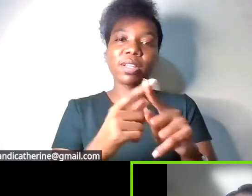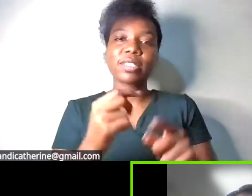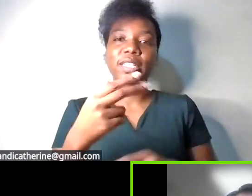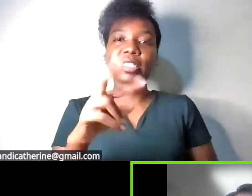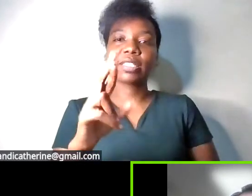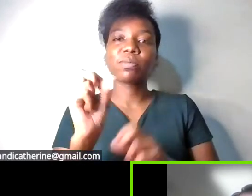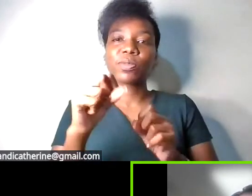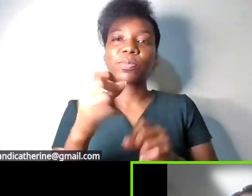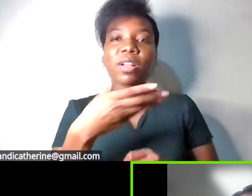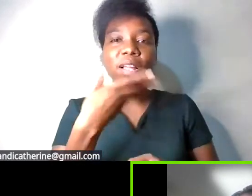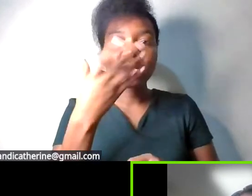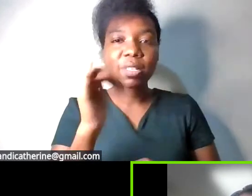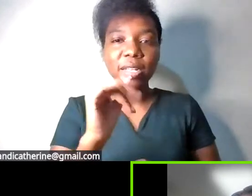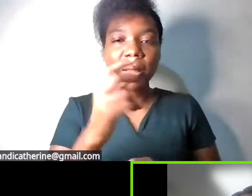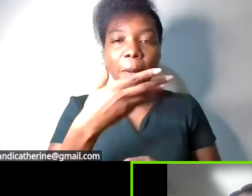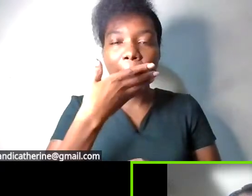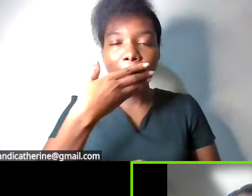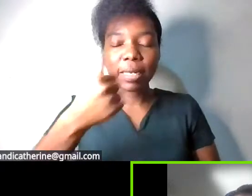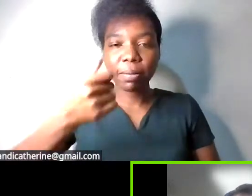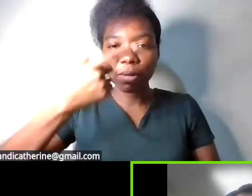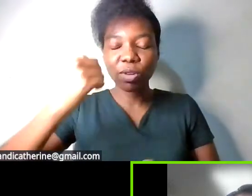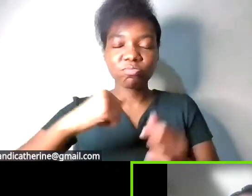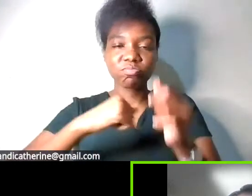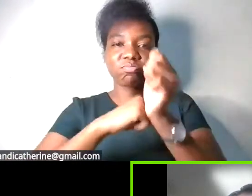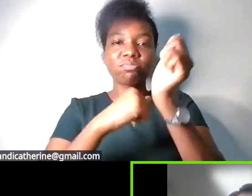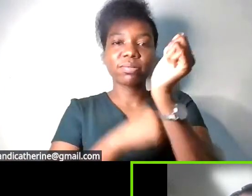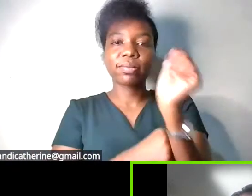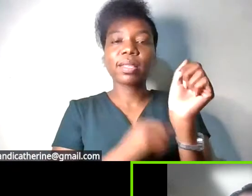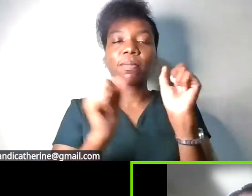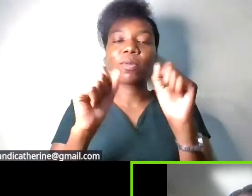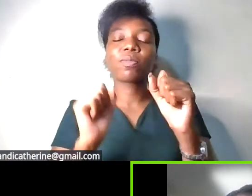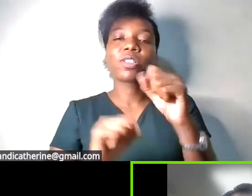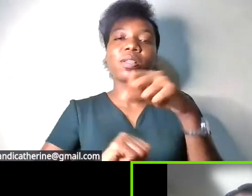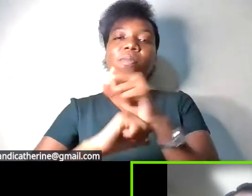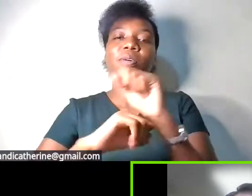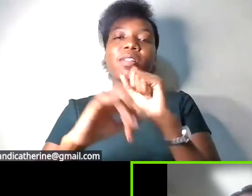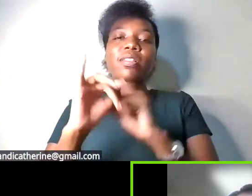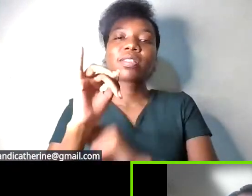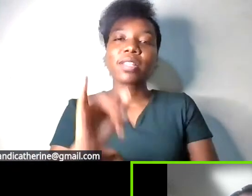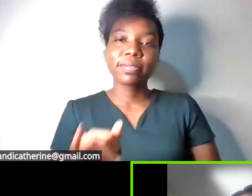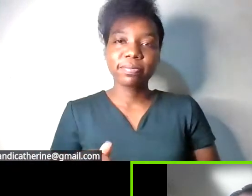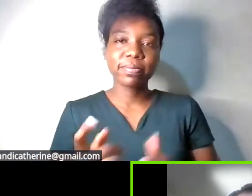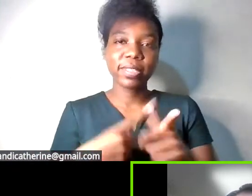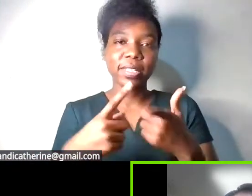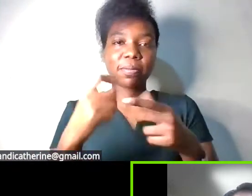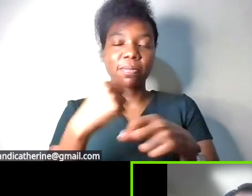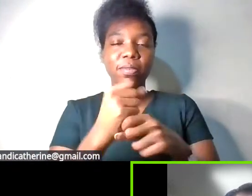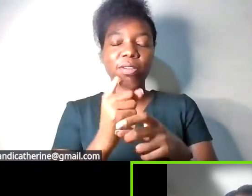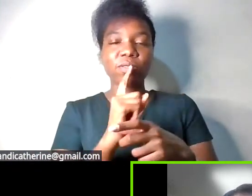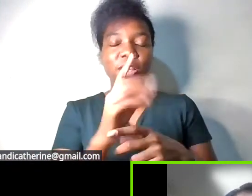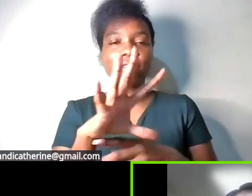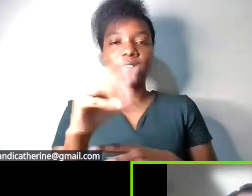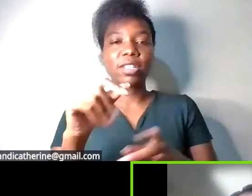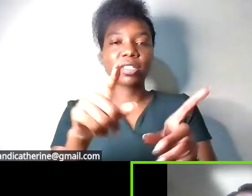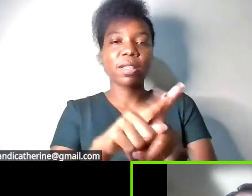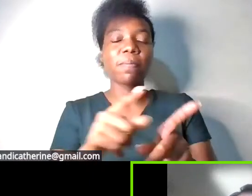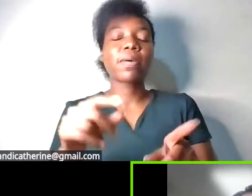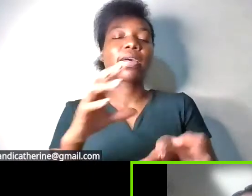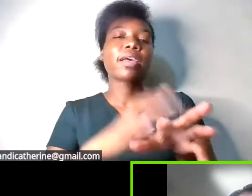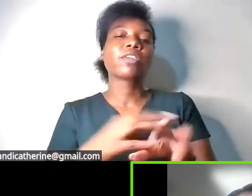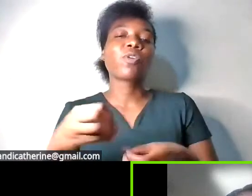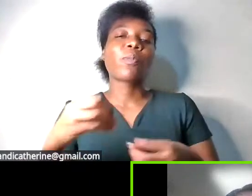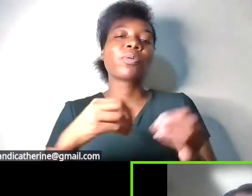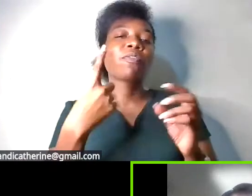they have those scholarships in hand, and they want to make sure that the African students get a chance as far as making sure they get the